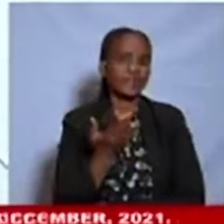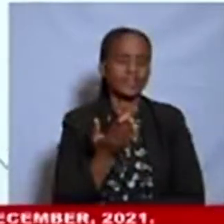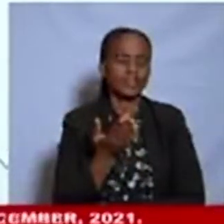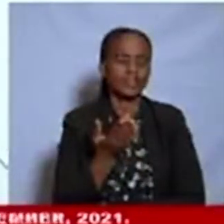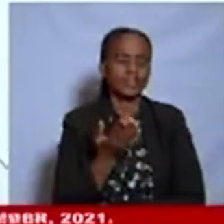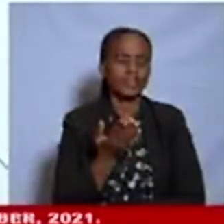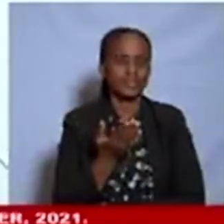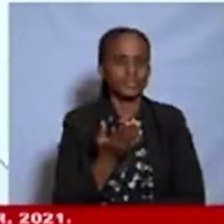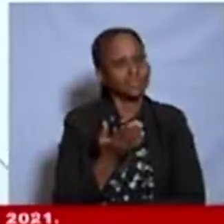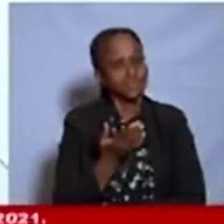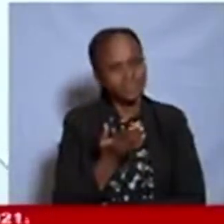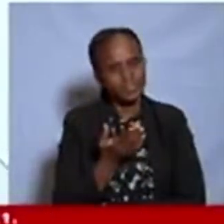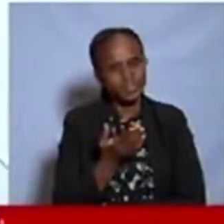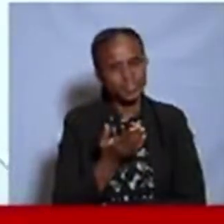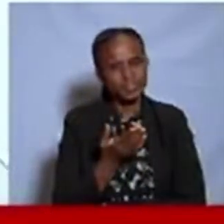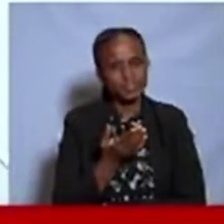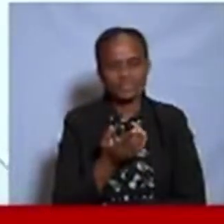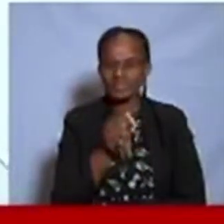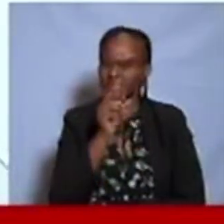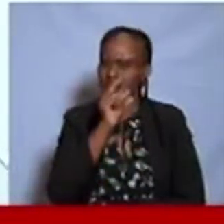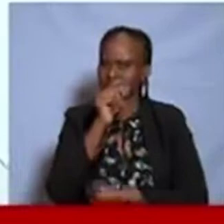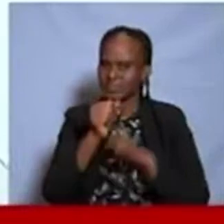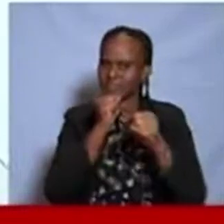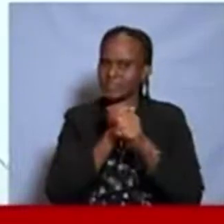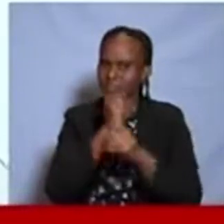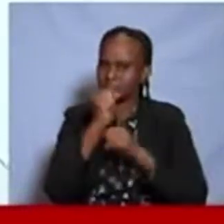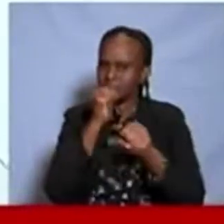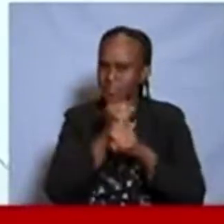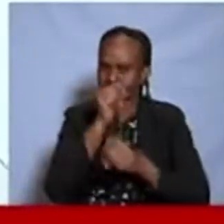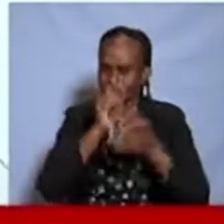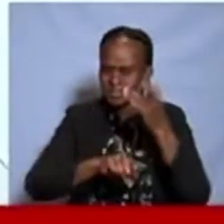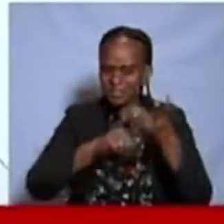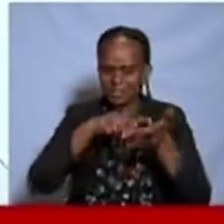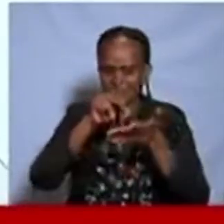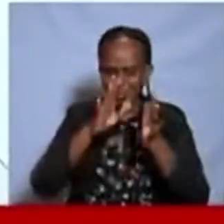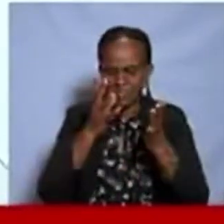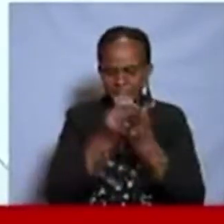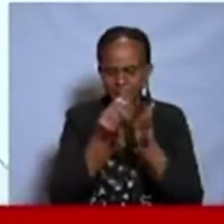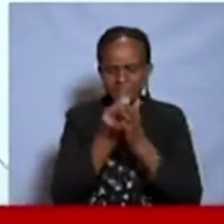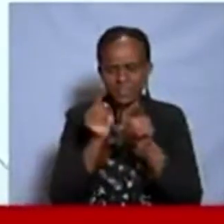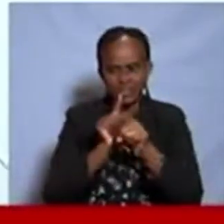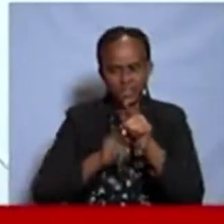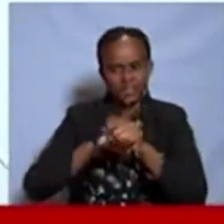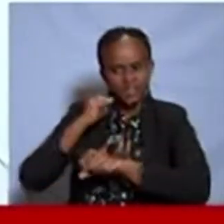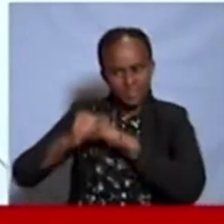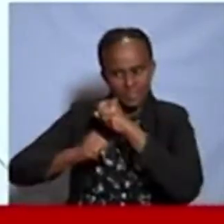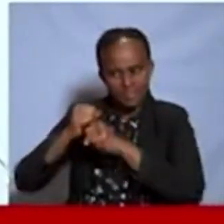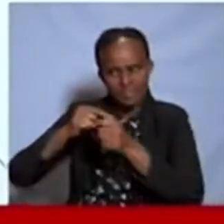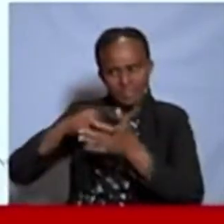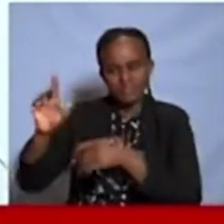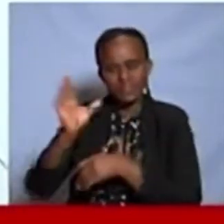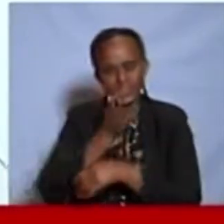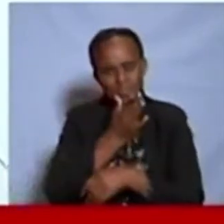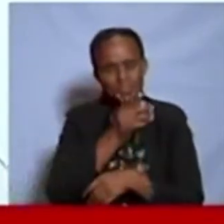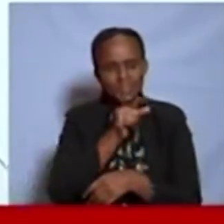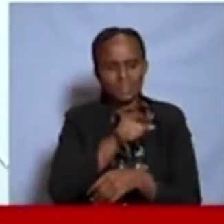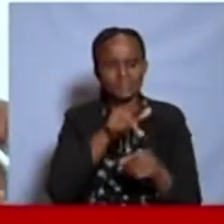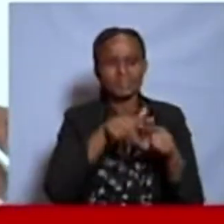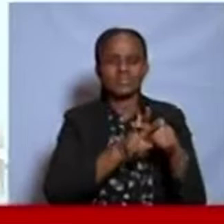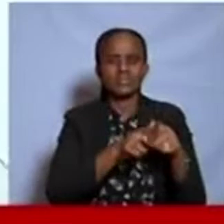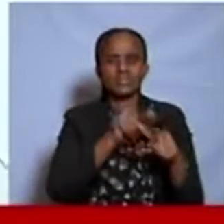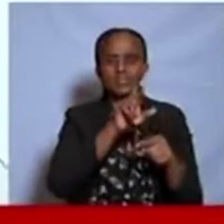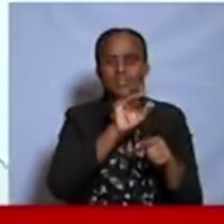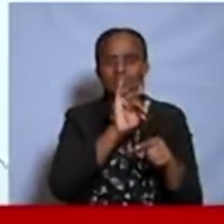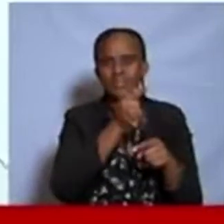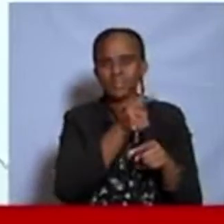One, it takes over here the taxpayers' money, and you are struggling to repair the rig here. And this